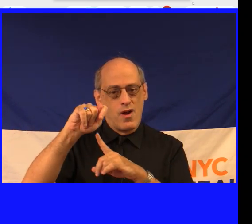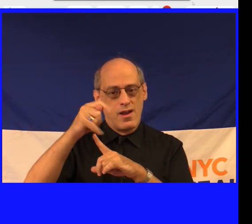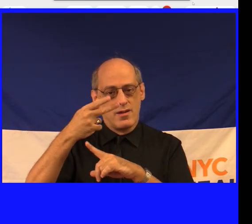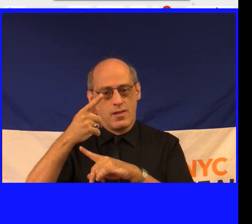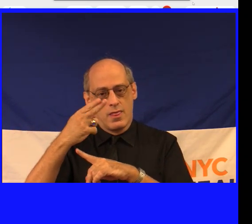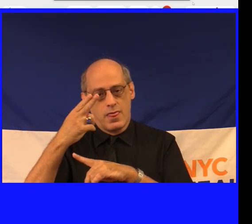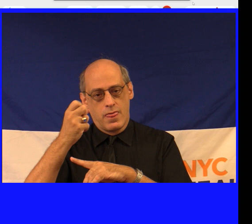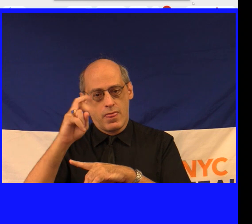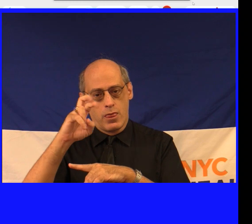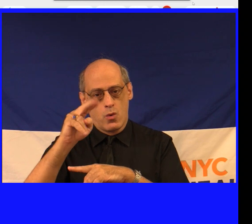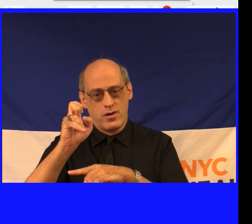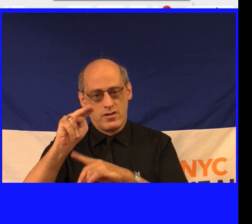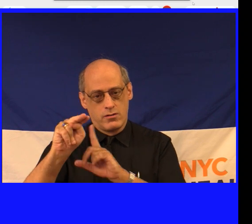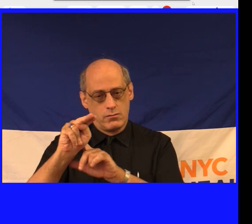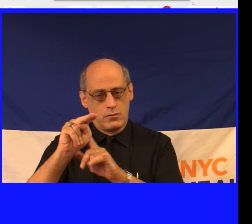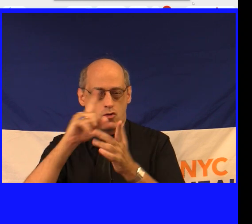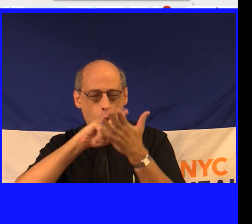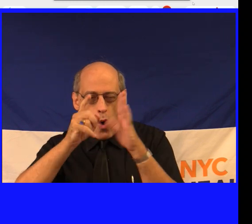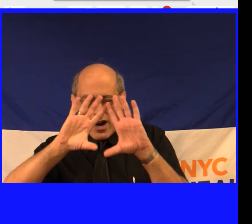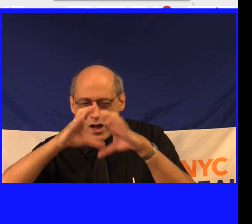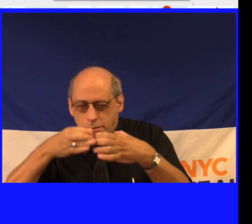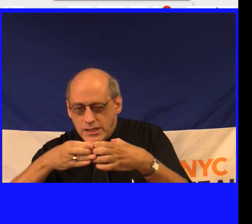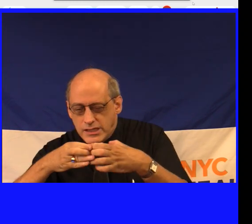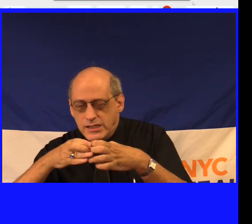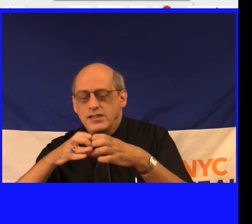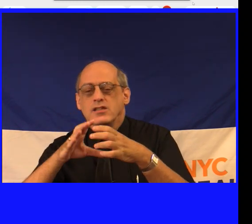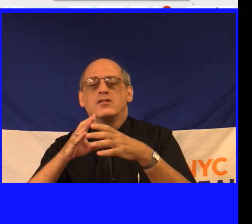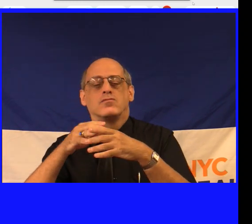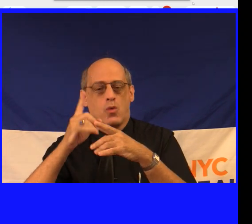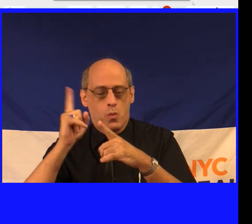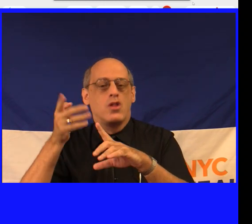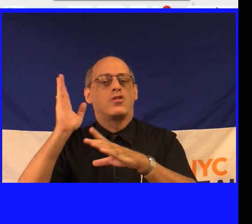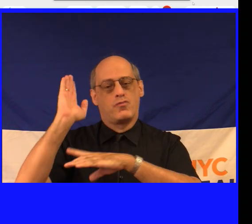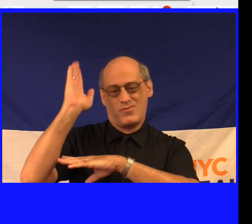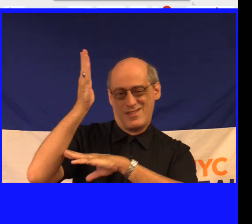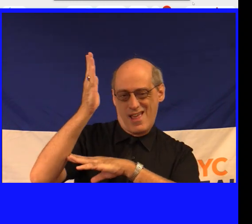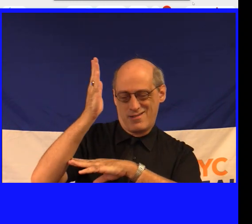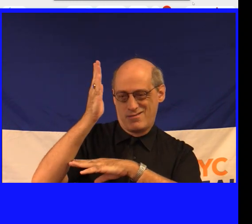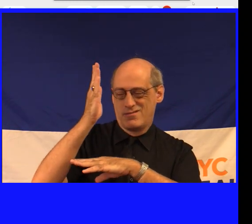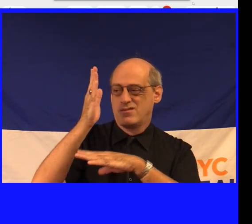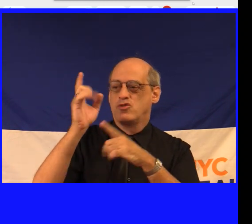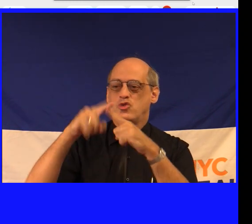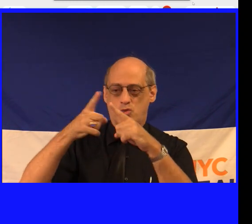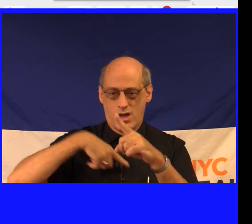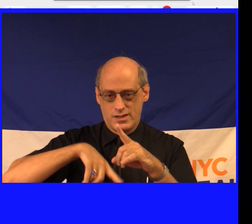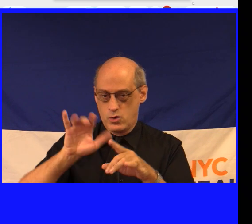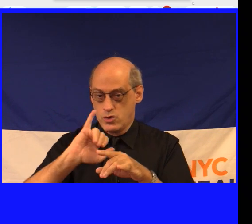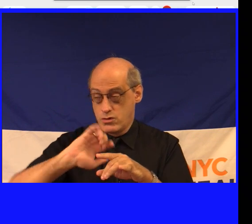required communications to the committee, and they have a presentation as well.